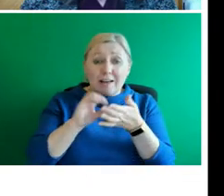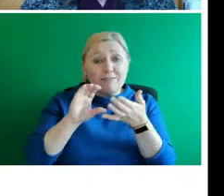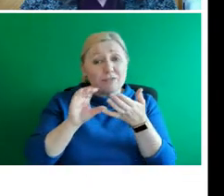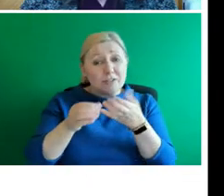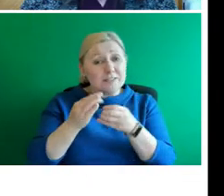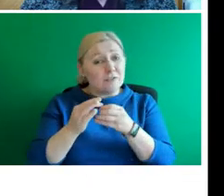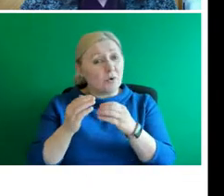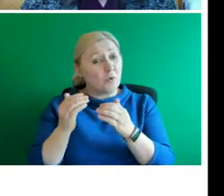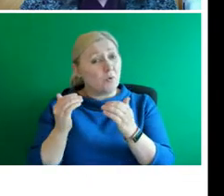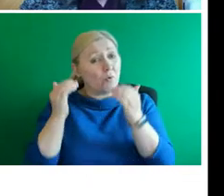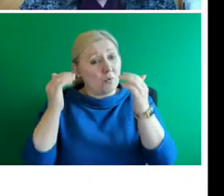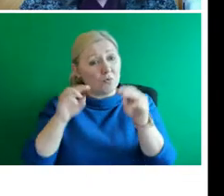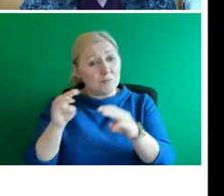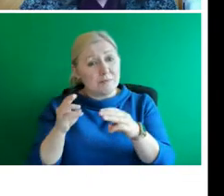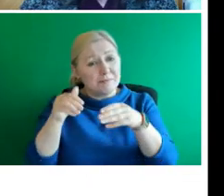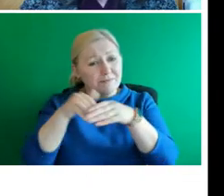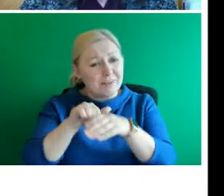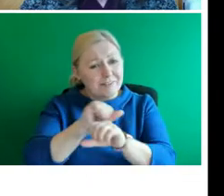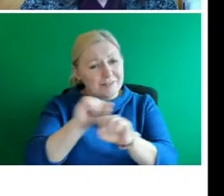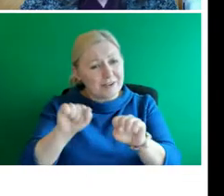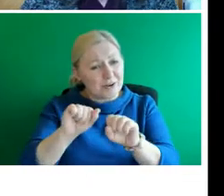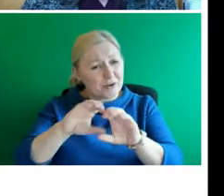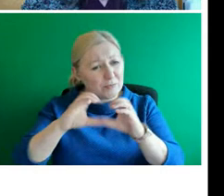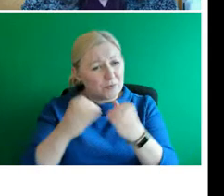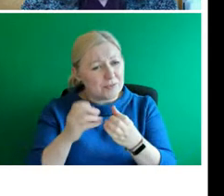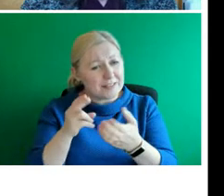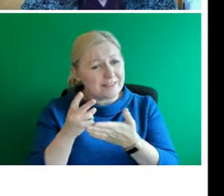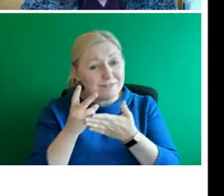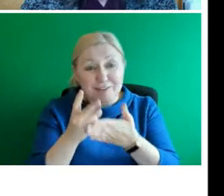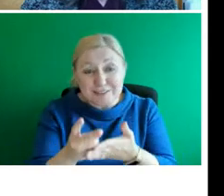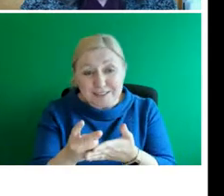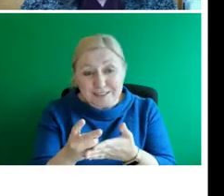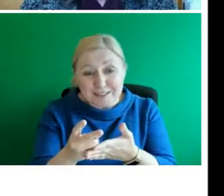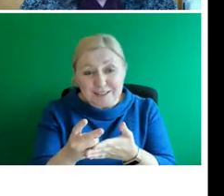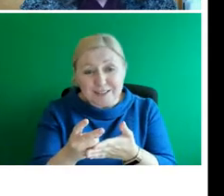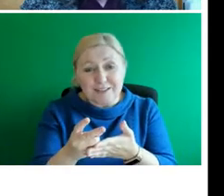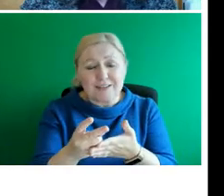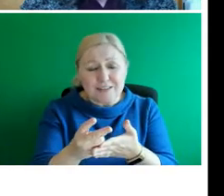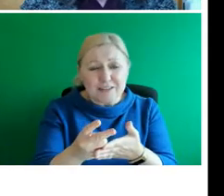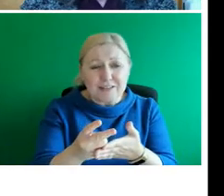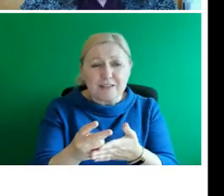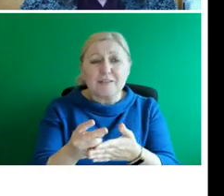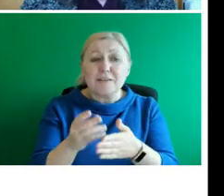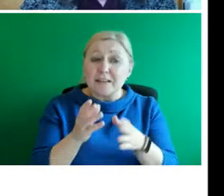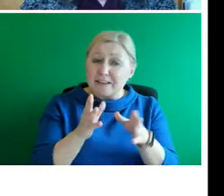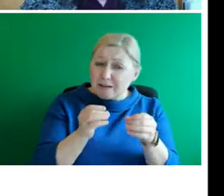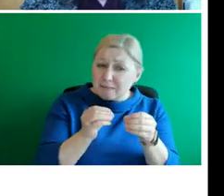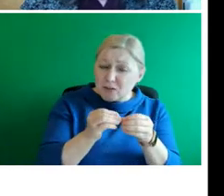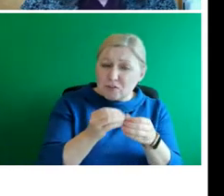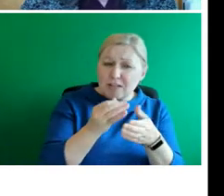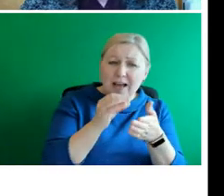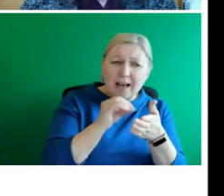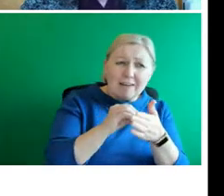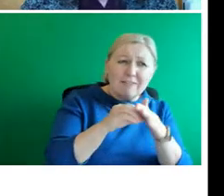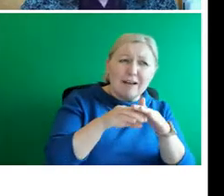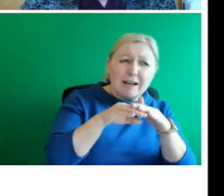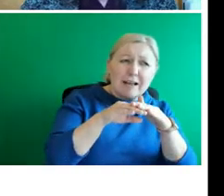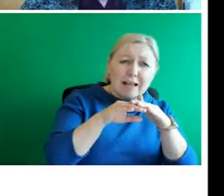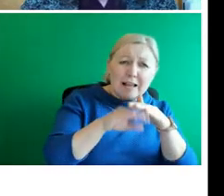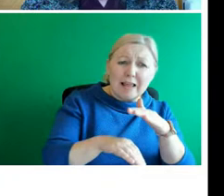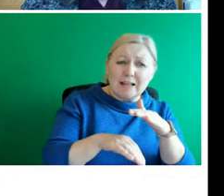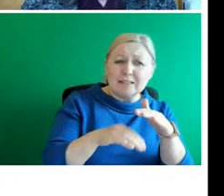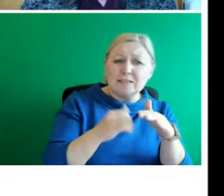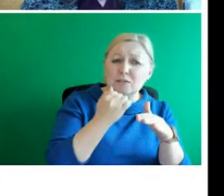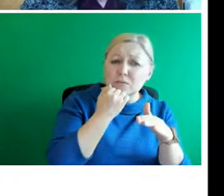isolation. And there are fewer healthcare providers, but this can mean easier communication between